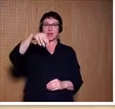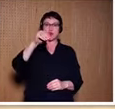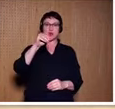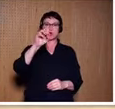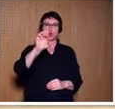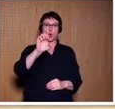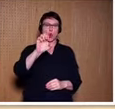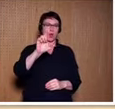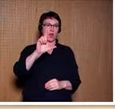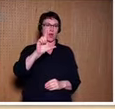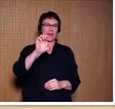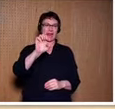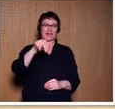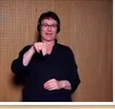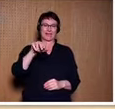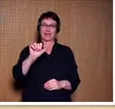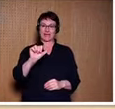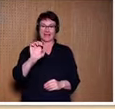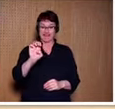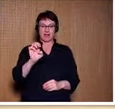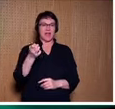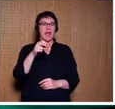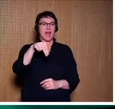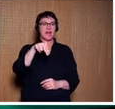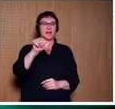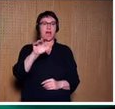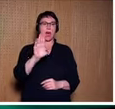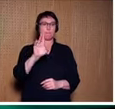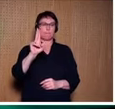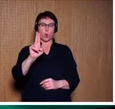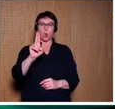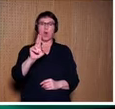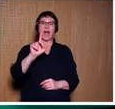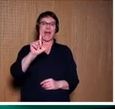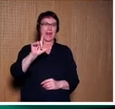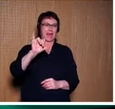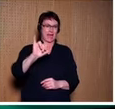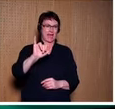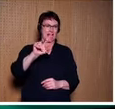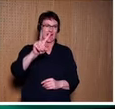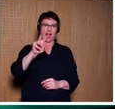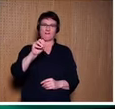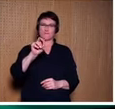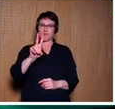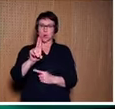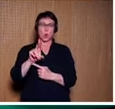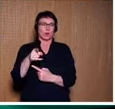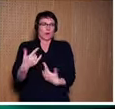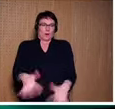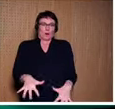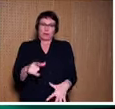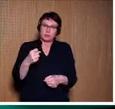Nabilovo, fierce advocate, founder, and political advisor of Diverse Voices and